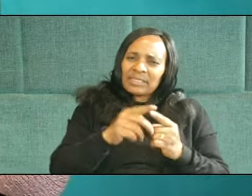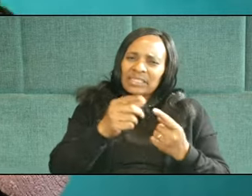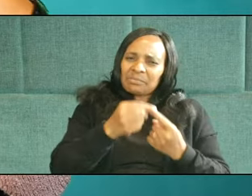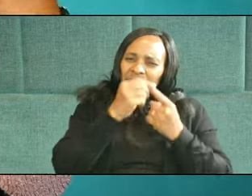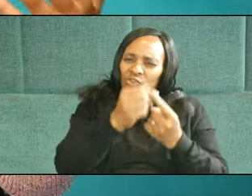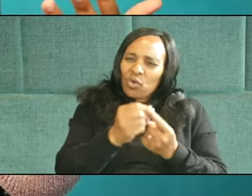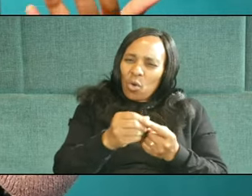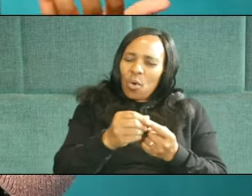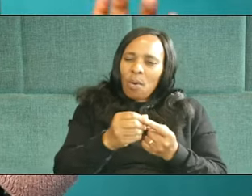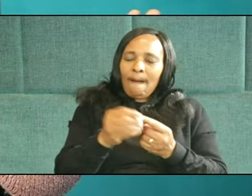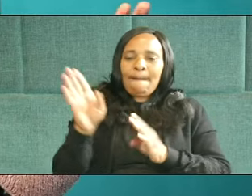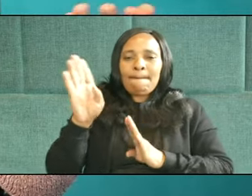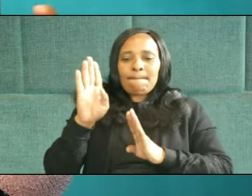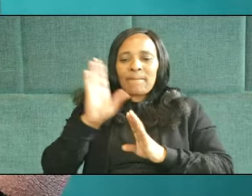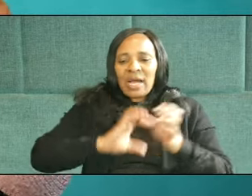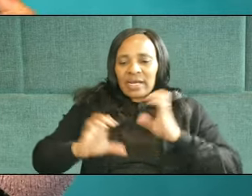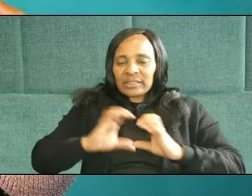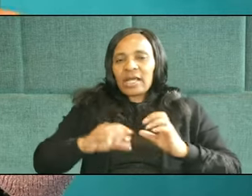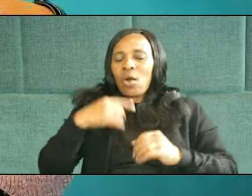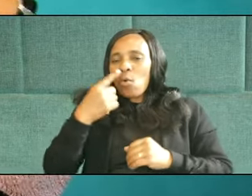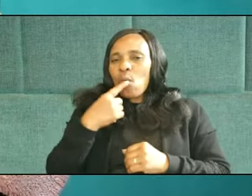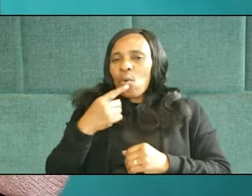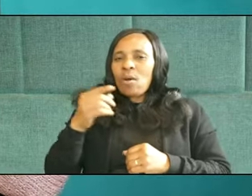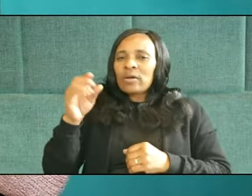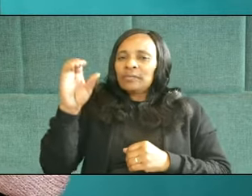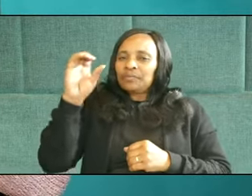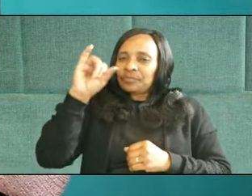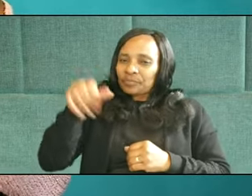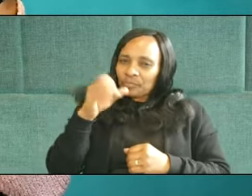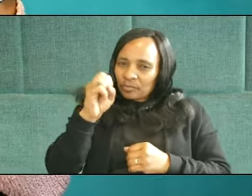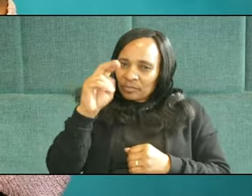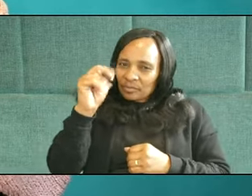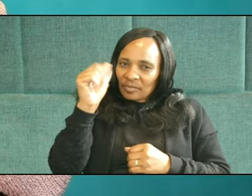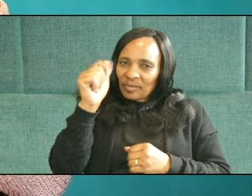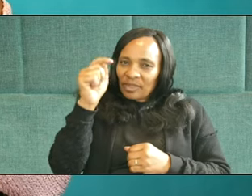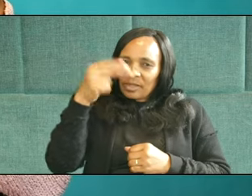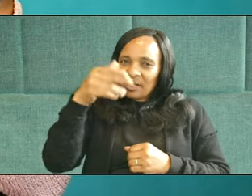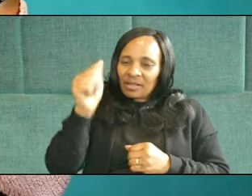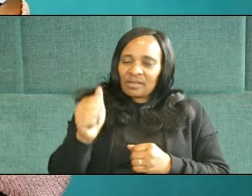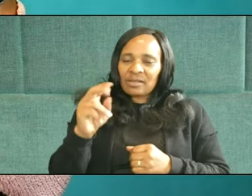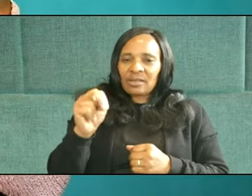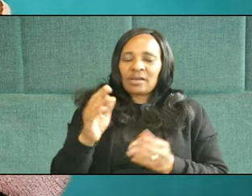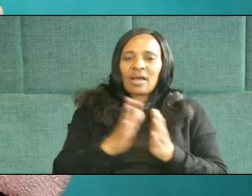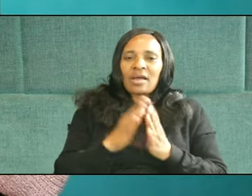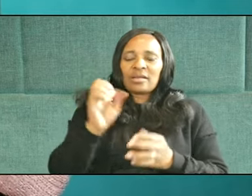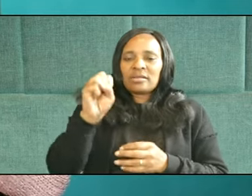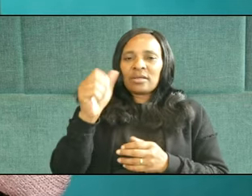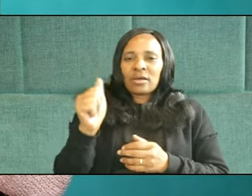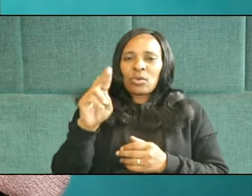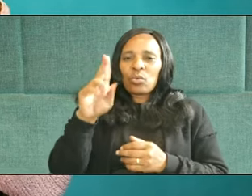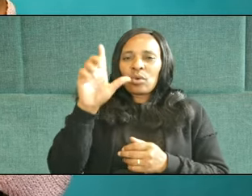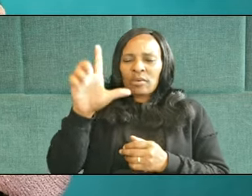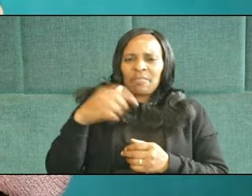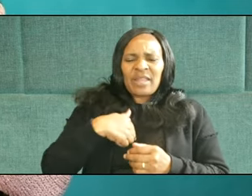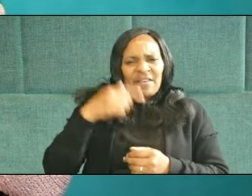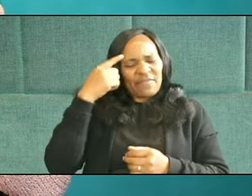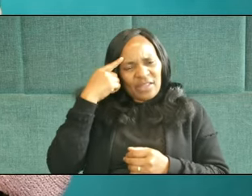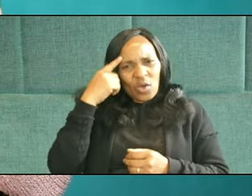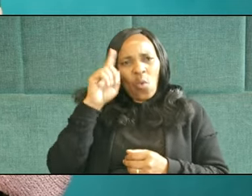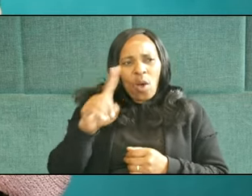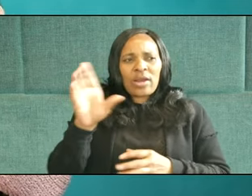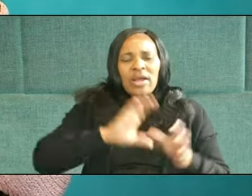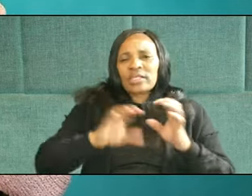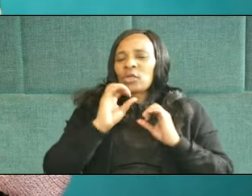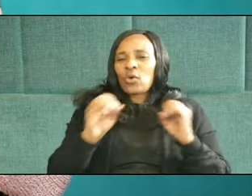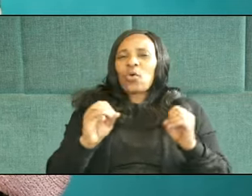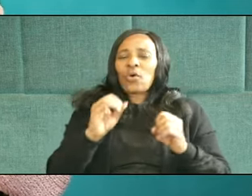within his song was Jonathan and Saul. So I feel like there wasn't a direct main character, but if we were to pick one,